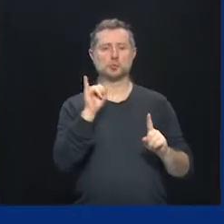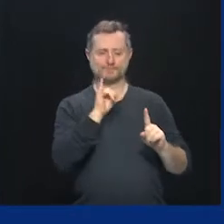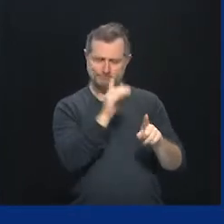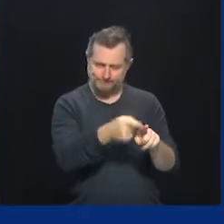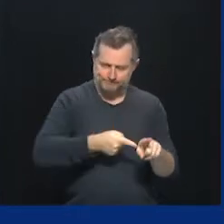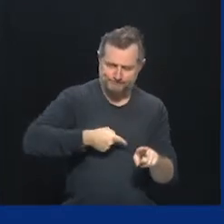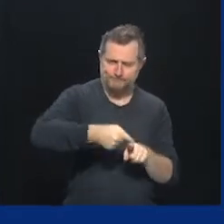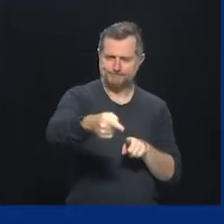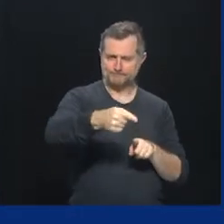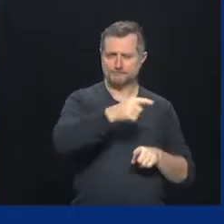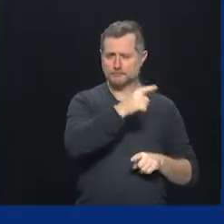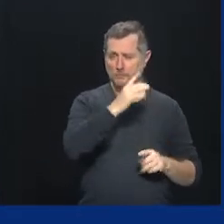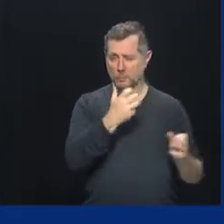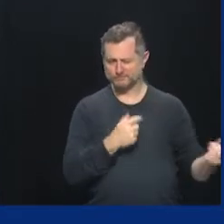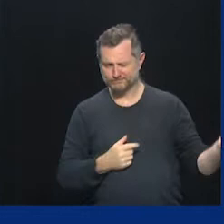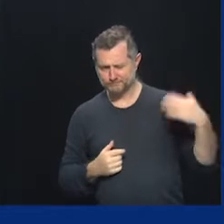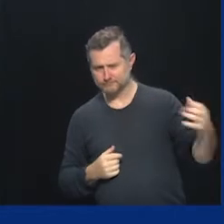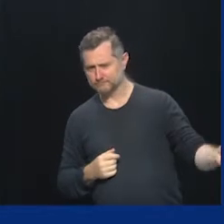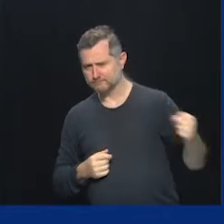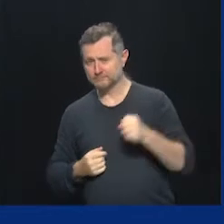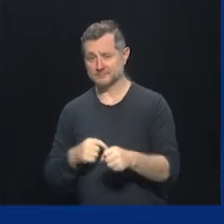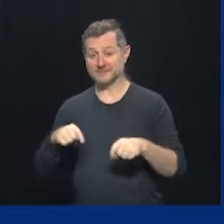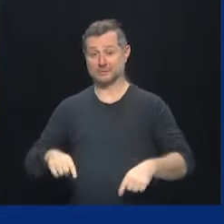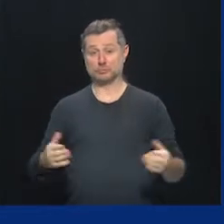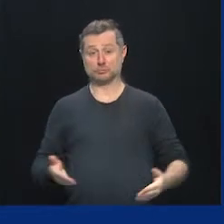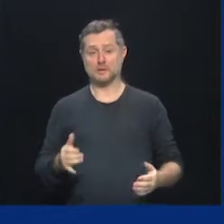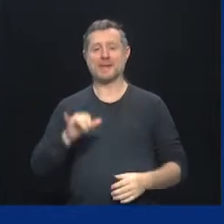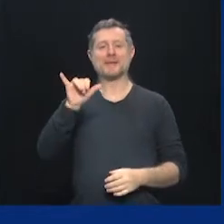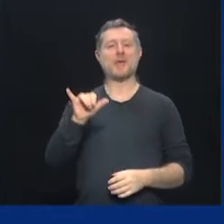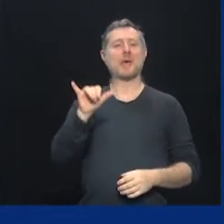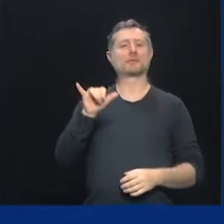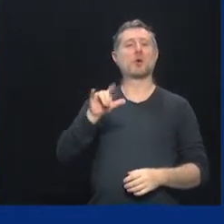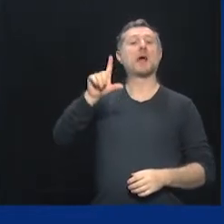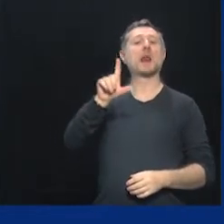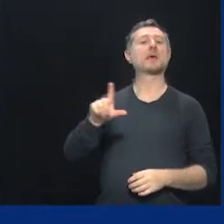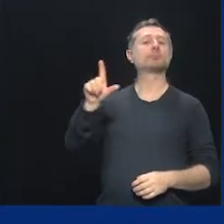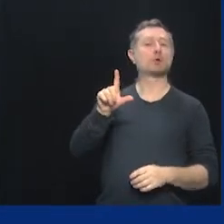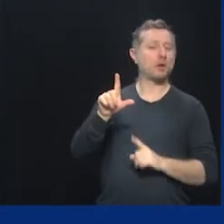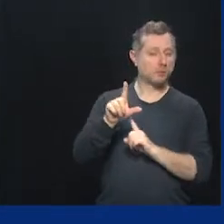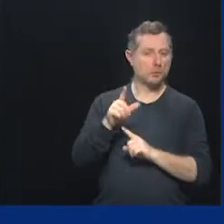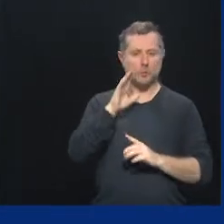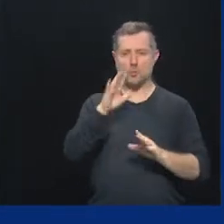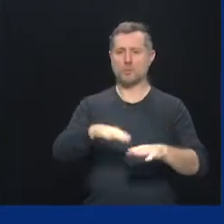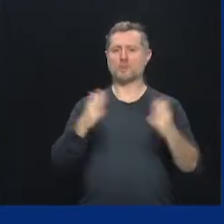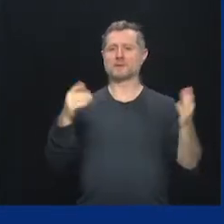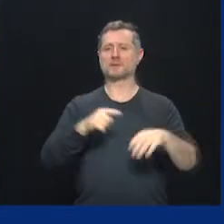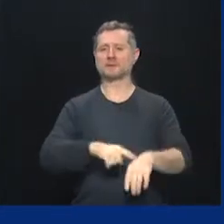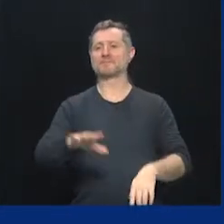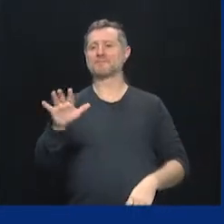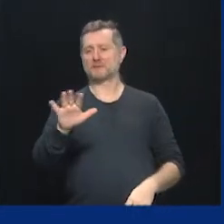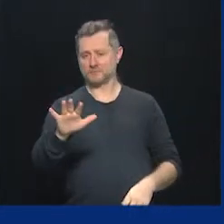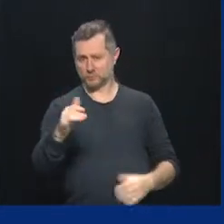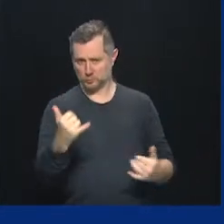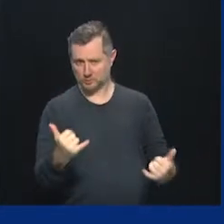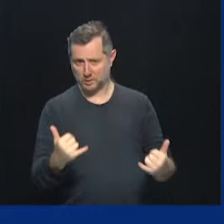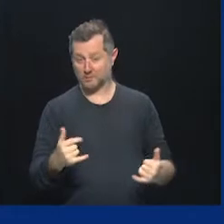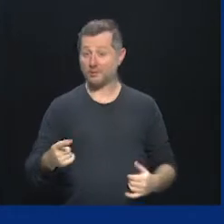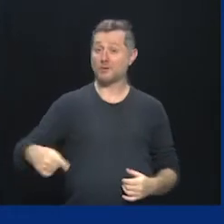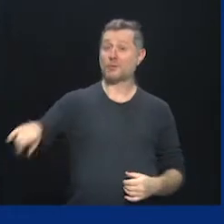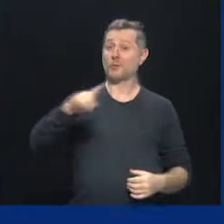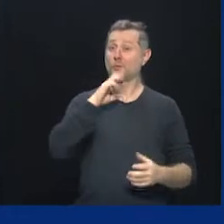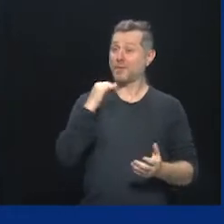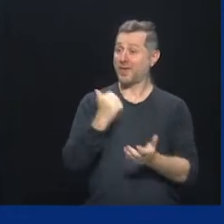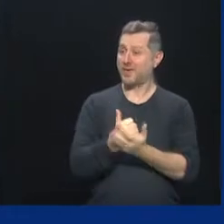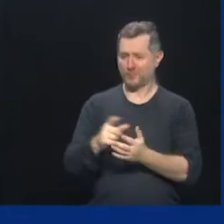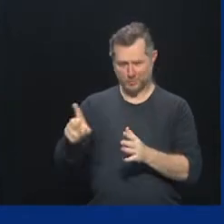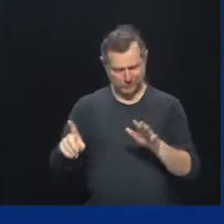on the ground. They're on the ground right here at the Yonkers Library as we speak. They'll be open until 5 o'clock today. Go on over there. Have an assessment